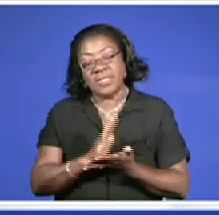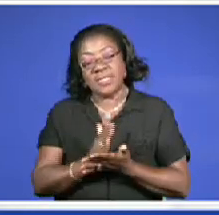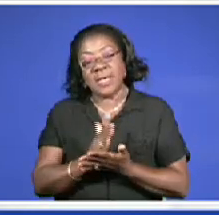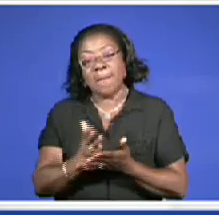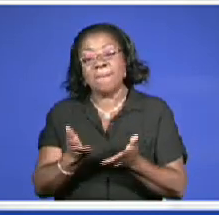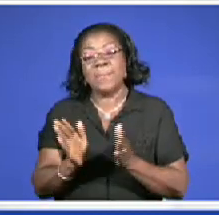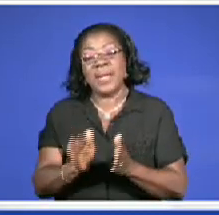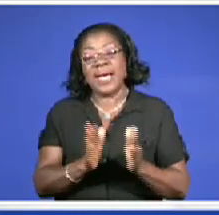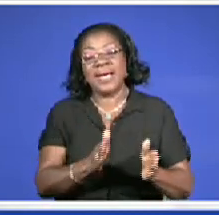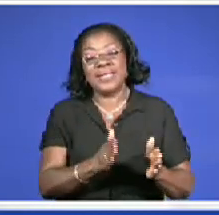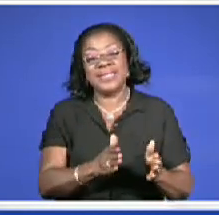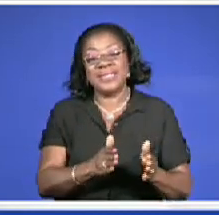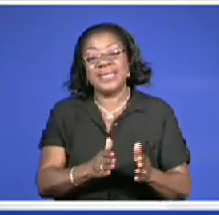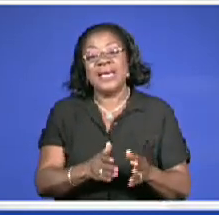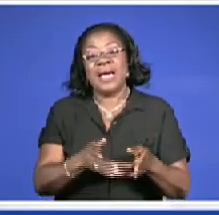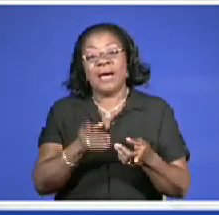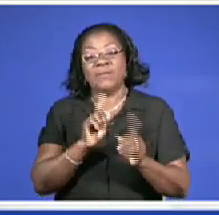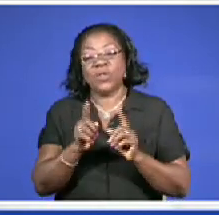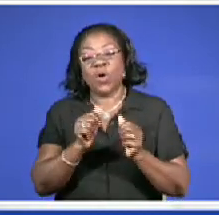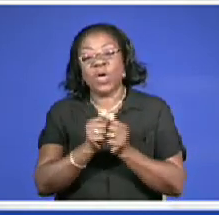to conform with the Prime Minister's